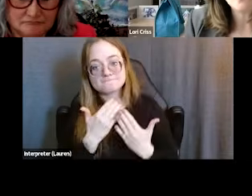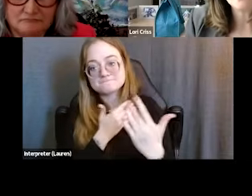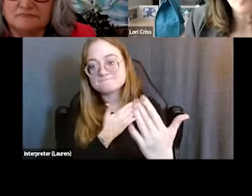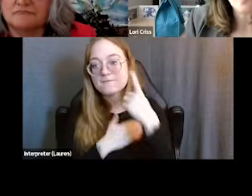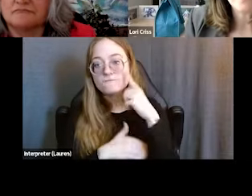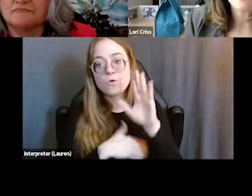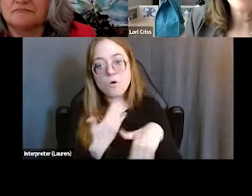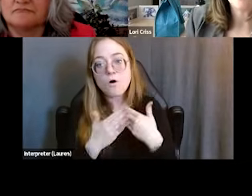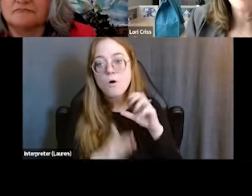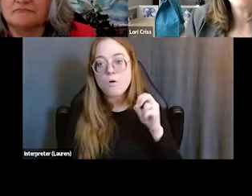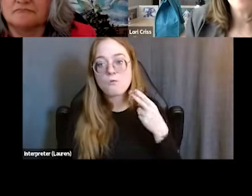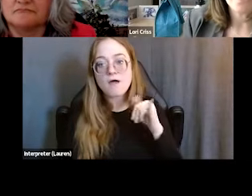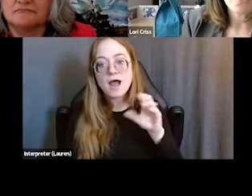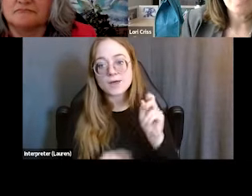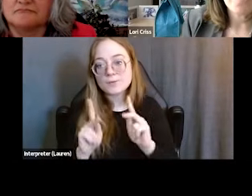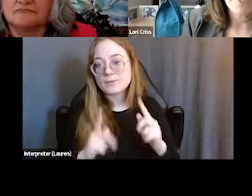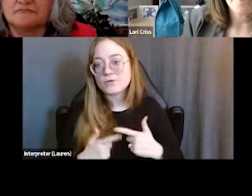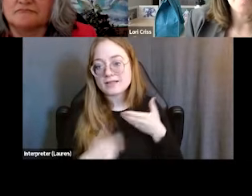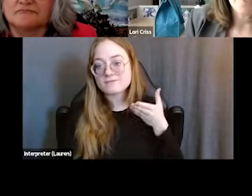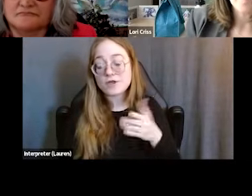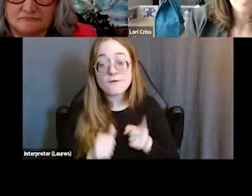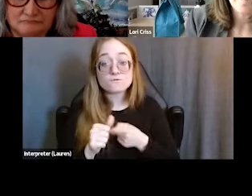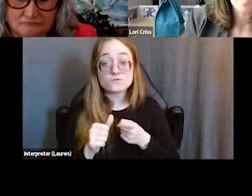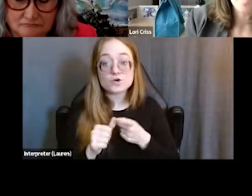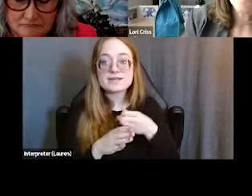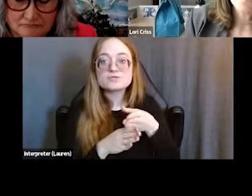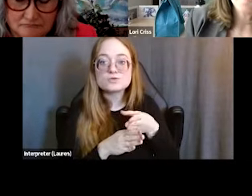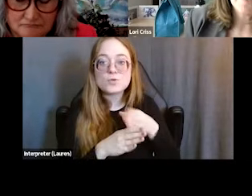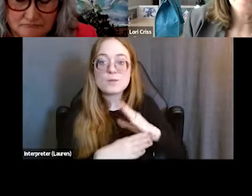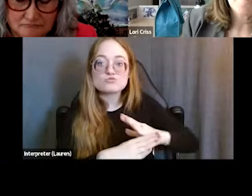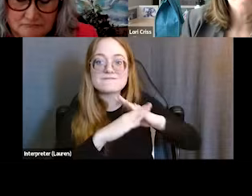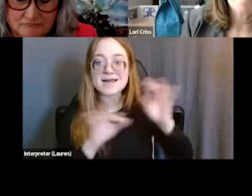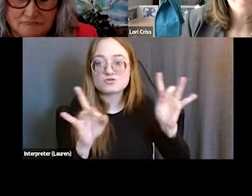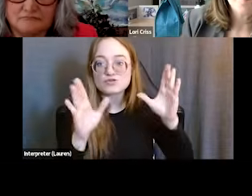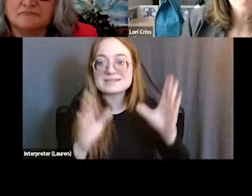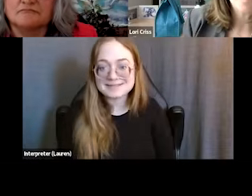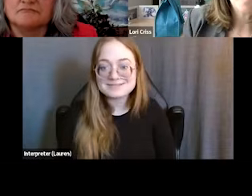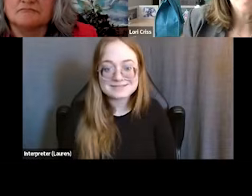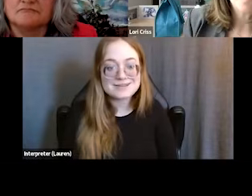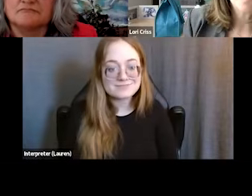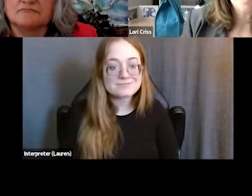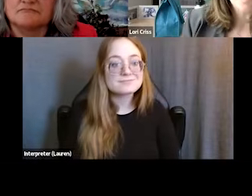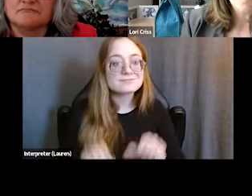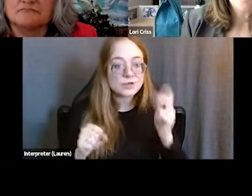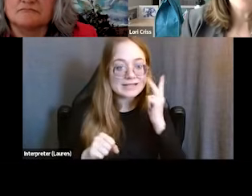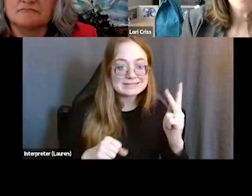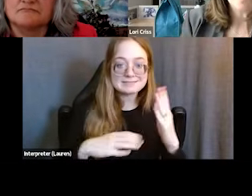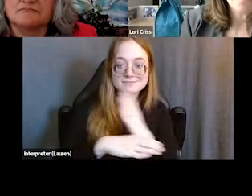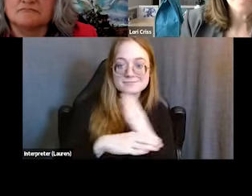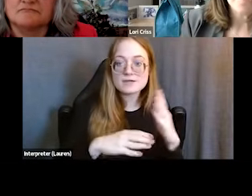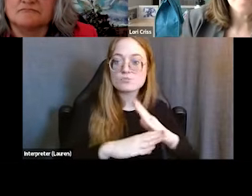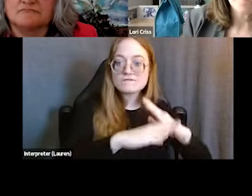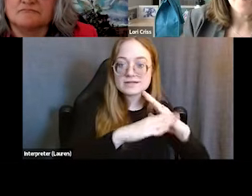our first goal is to prevent crisis from ever taking place. So that's where you see this scaling up of prevention supports to